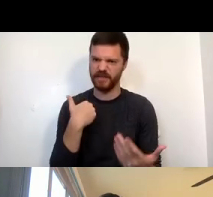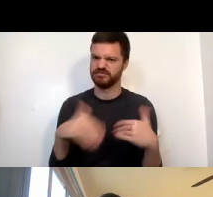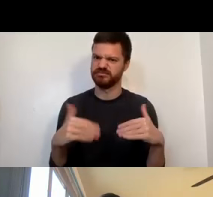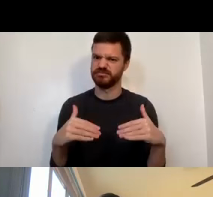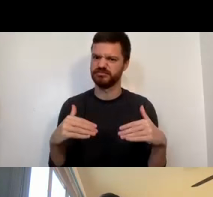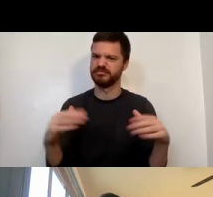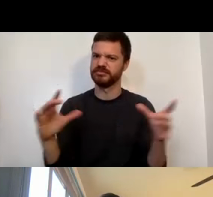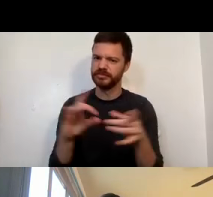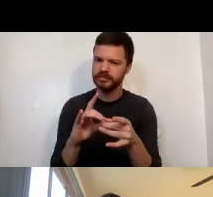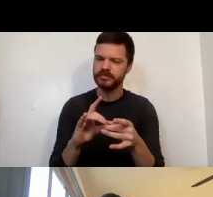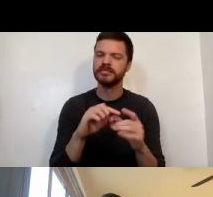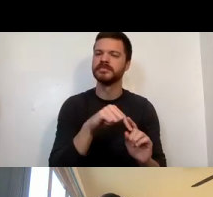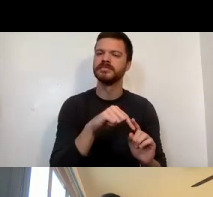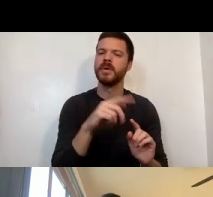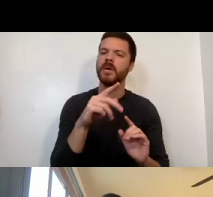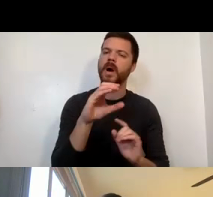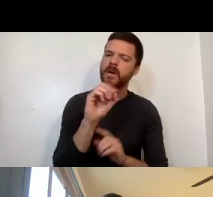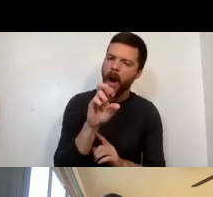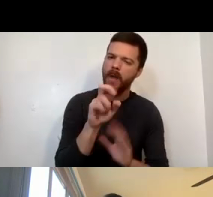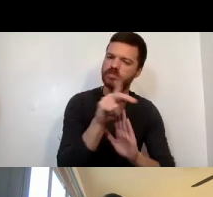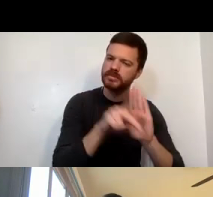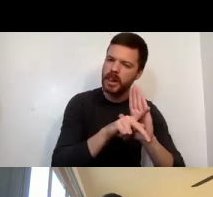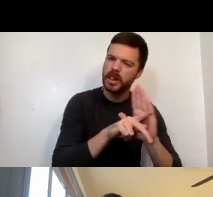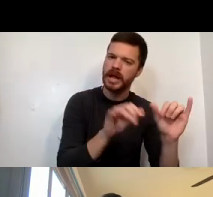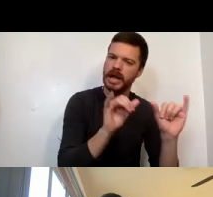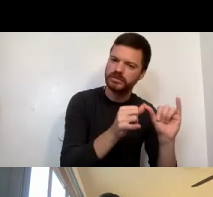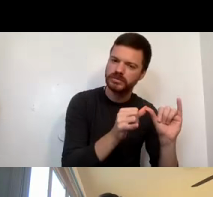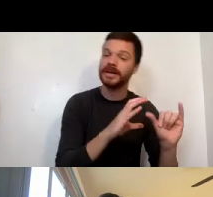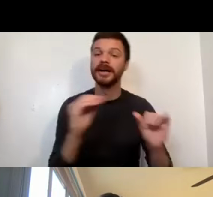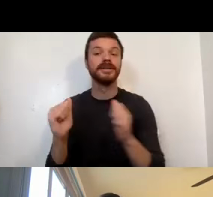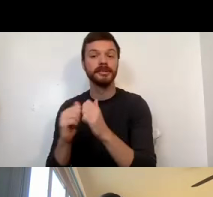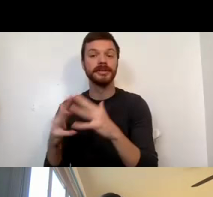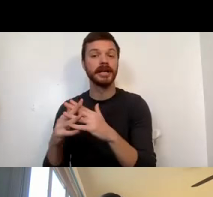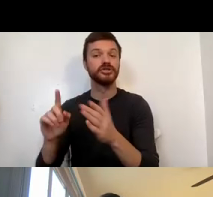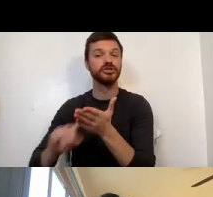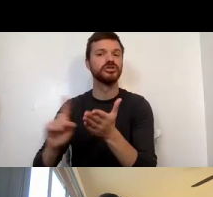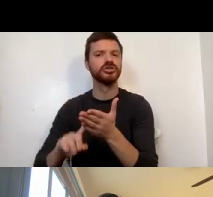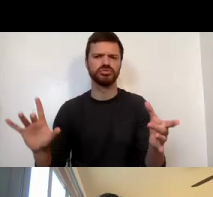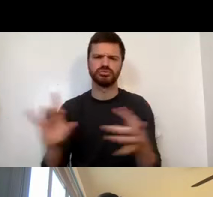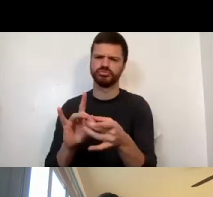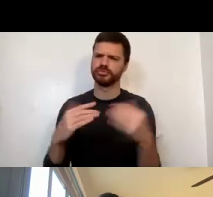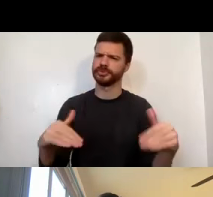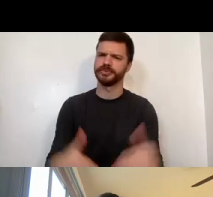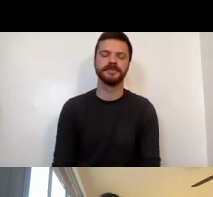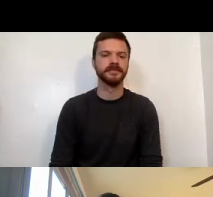principles of engineering and implementation research. Next slide.